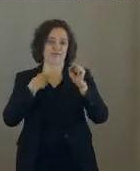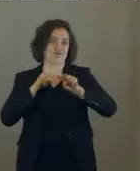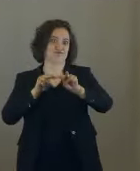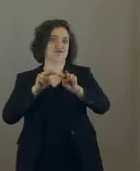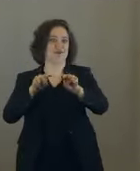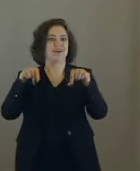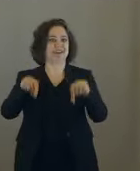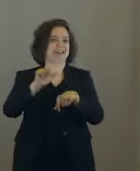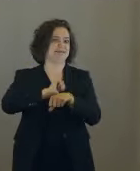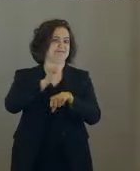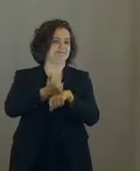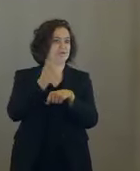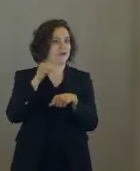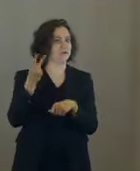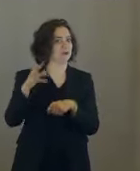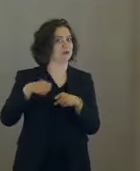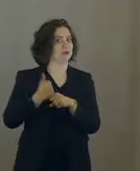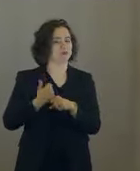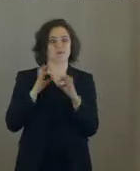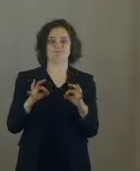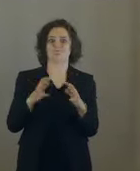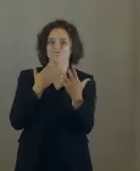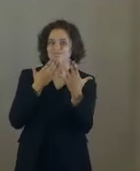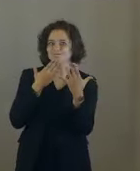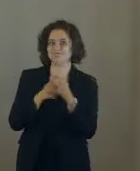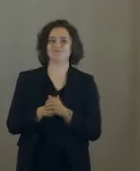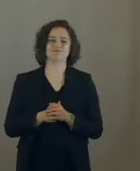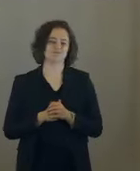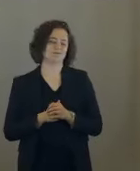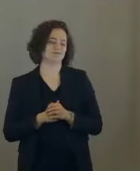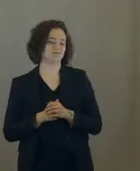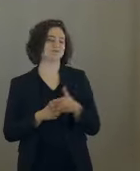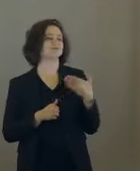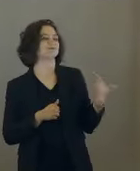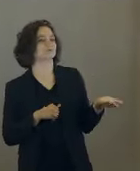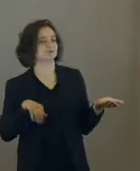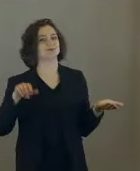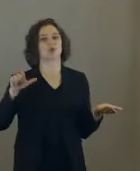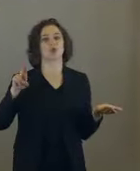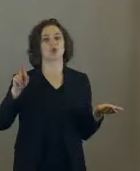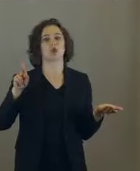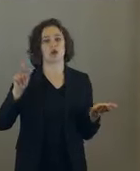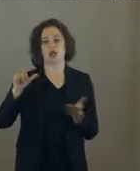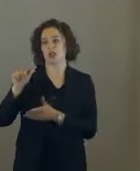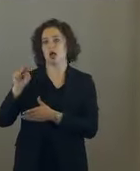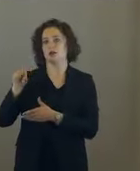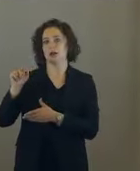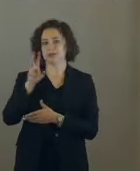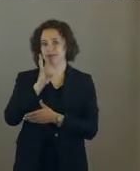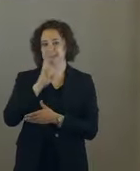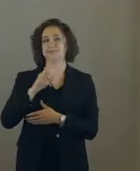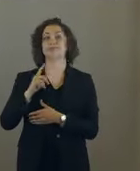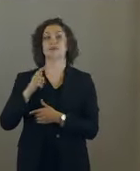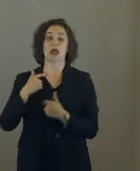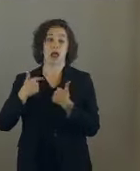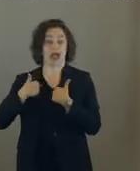to having this implemented for a few years. Thank you. Yes, ma'am. Vice Chair Londo. Thank you, Mr. Chairman. This is Luke Londo speaking. As a child